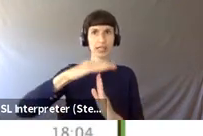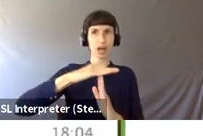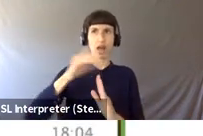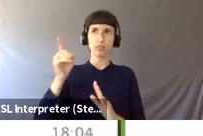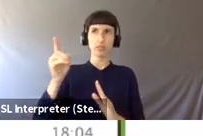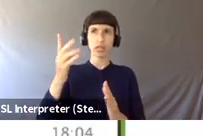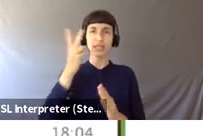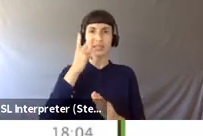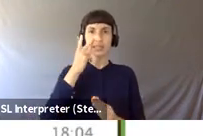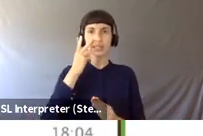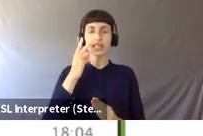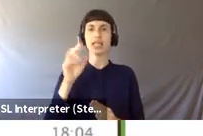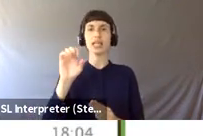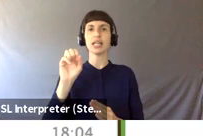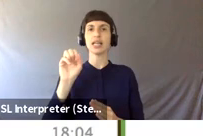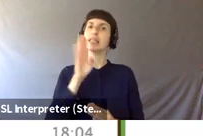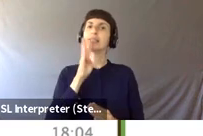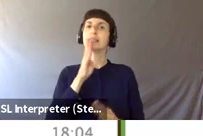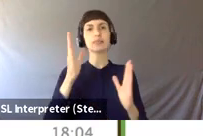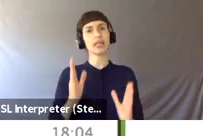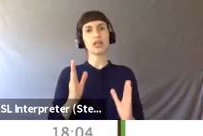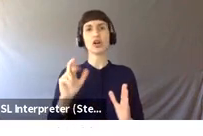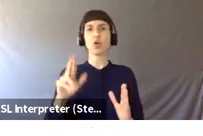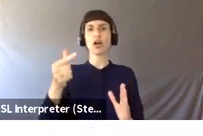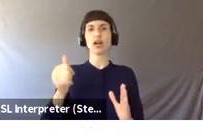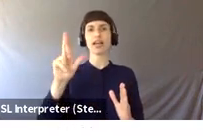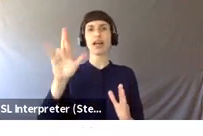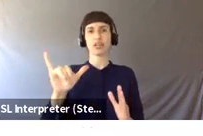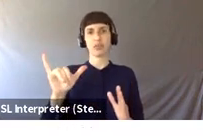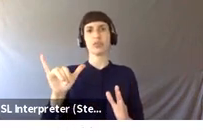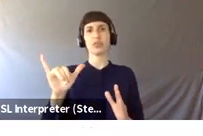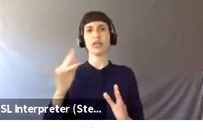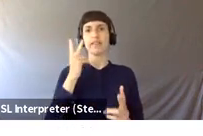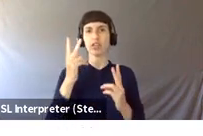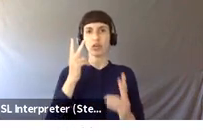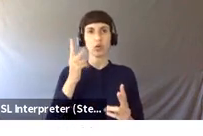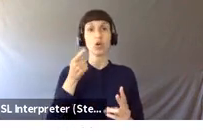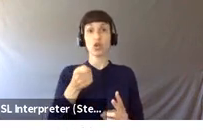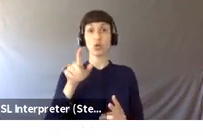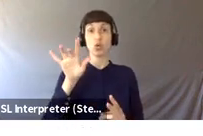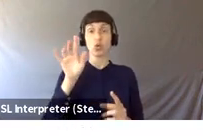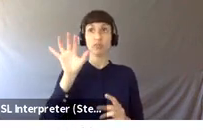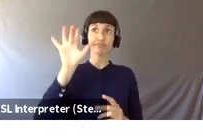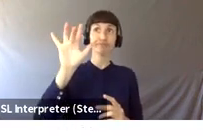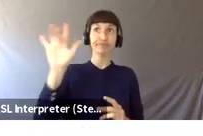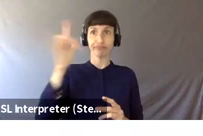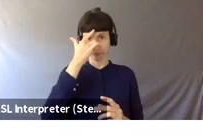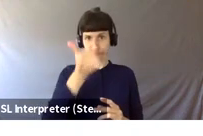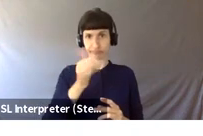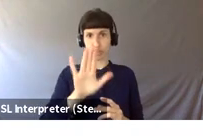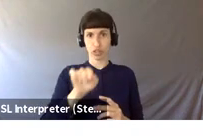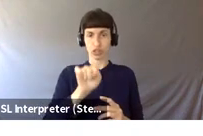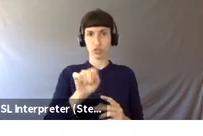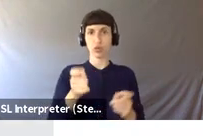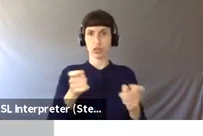You can move the things around and make it be what you want it to be because you're the one in control of that. Clock hours. For clock hours for today, you're